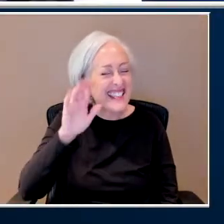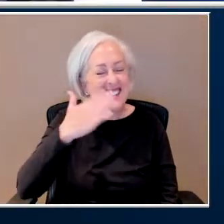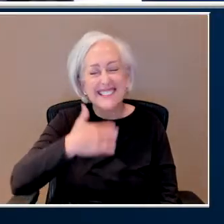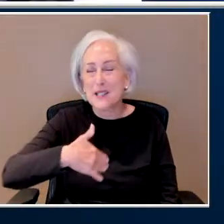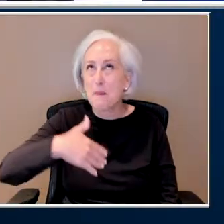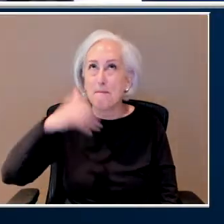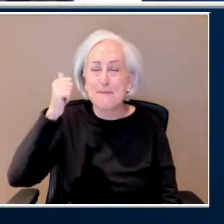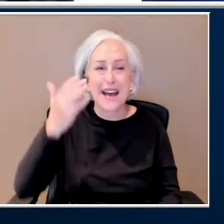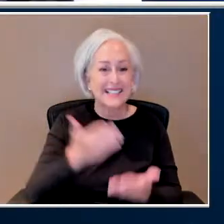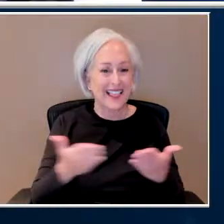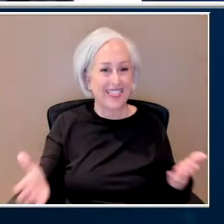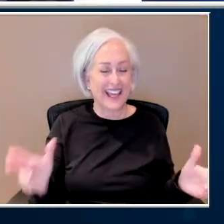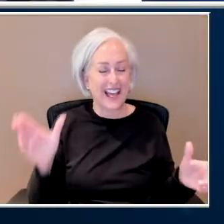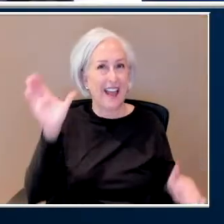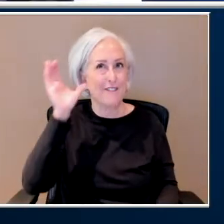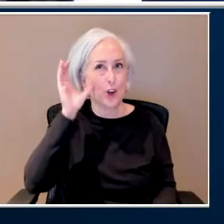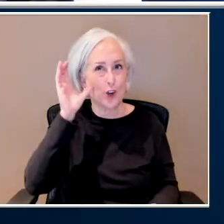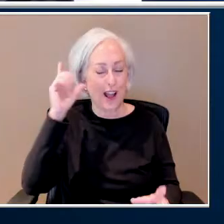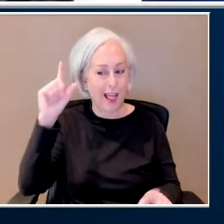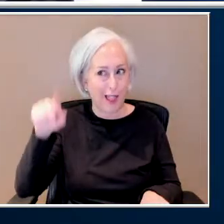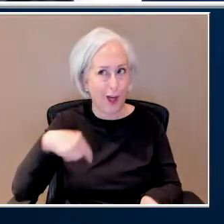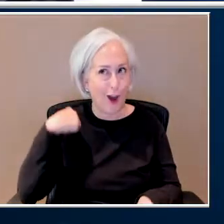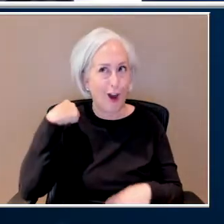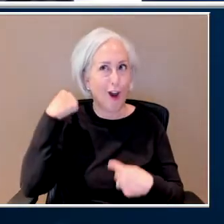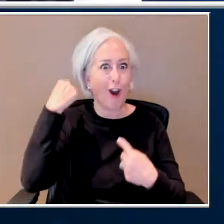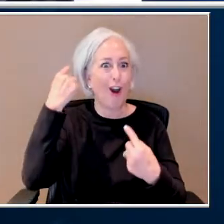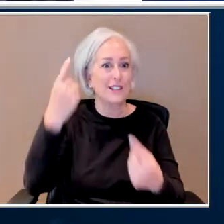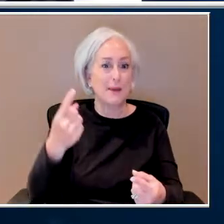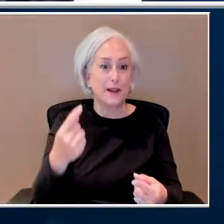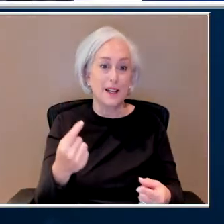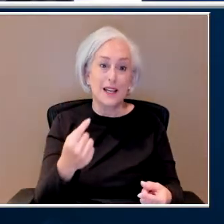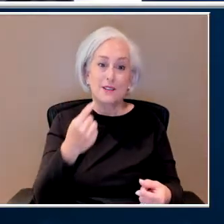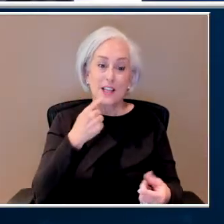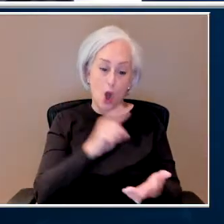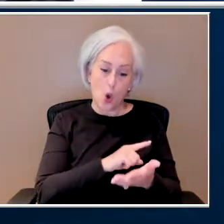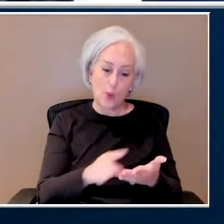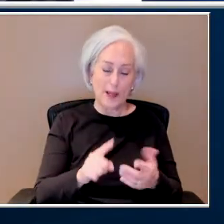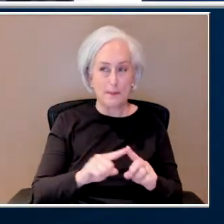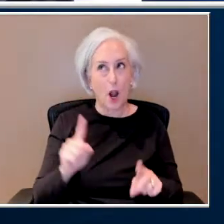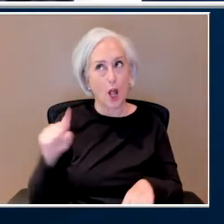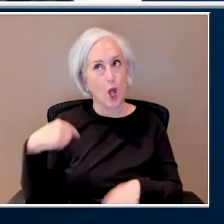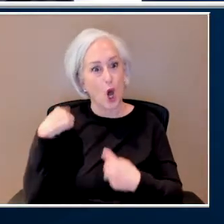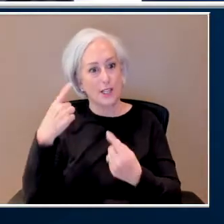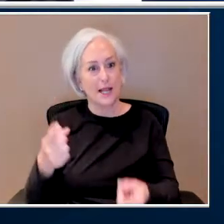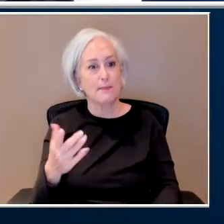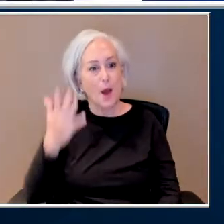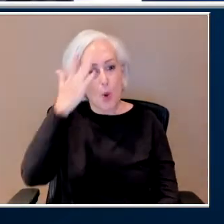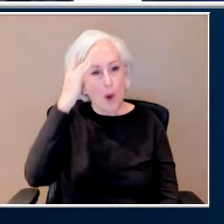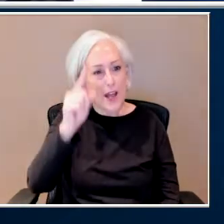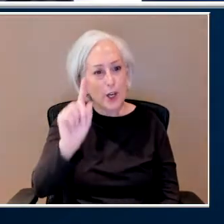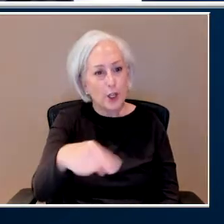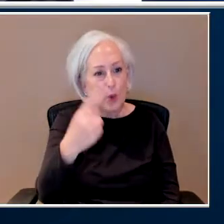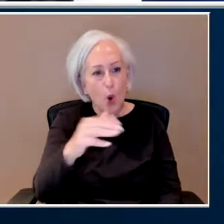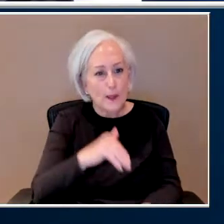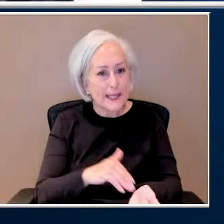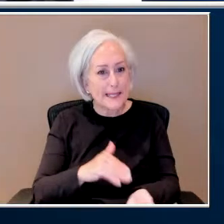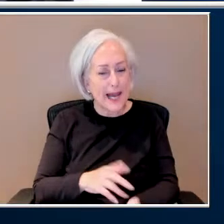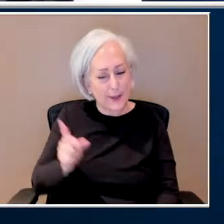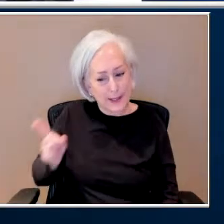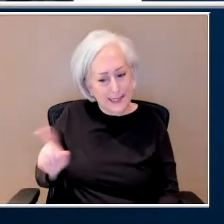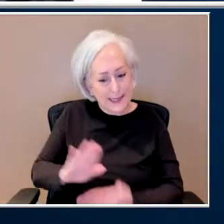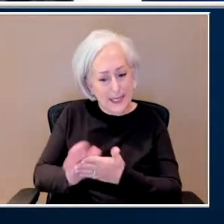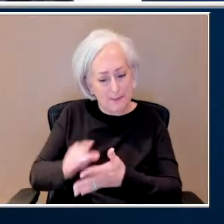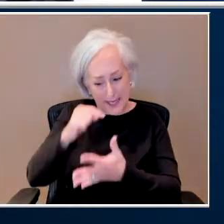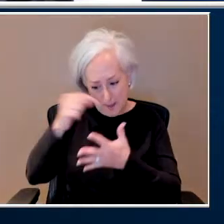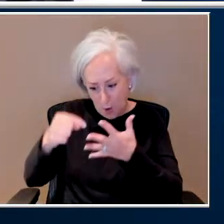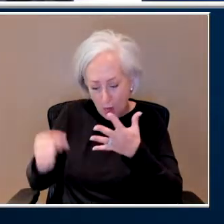heard in a long time. I was going to say all week, but I was going to say in a long time. And I'd like to know, why are you just a doctor? He's going to be all these things. And well,